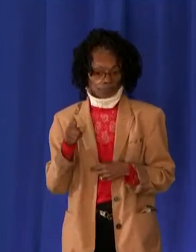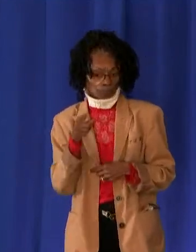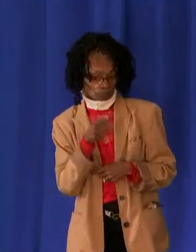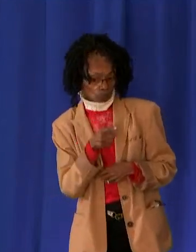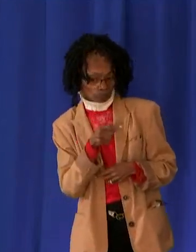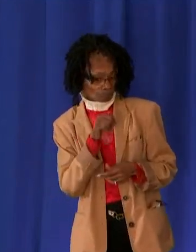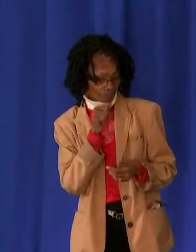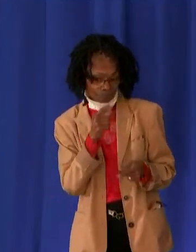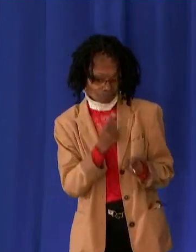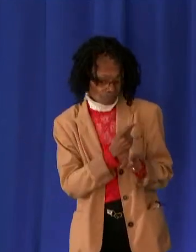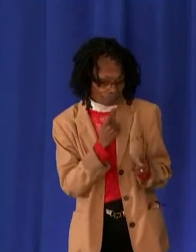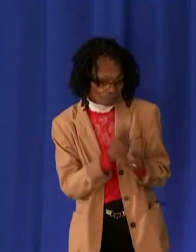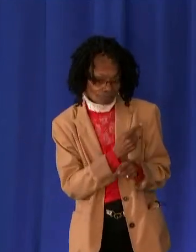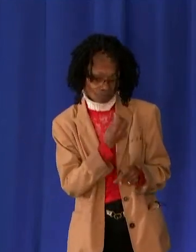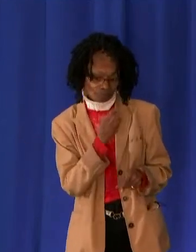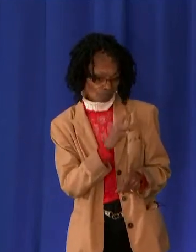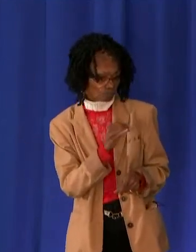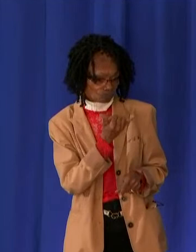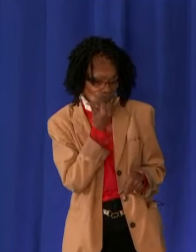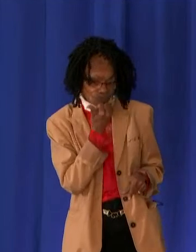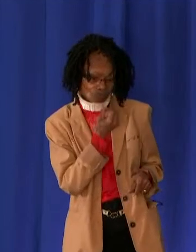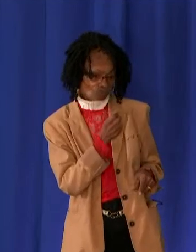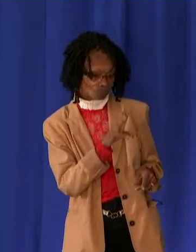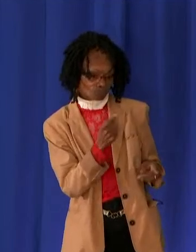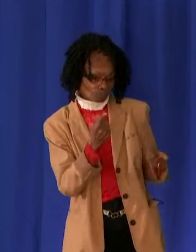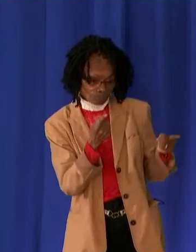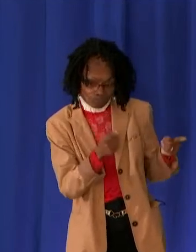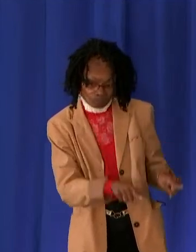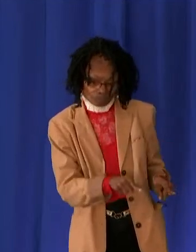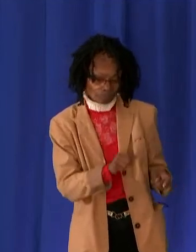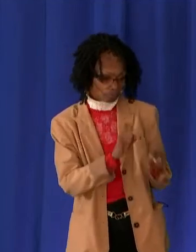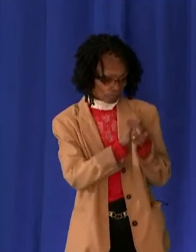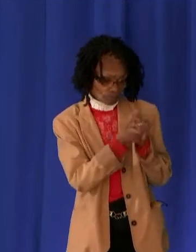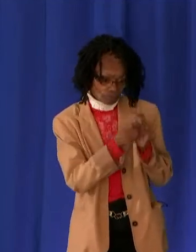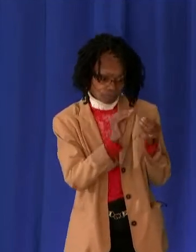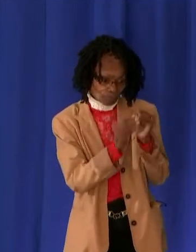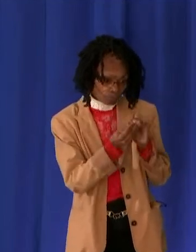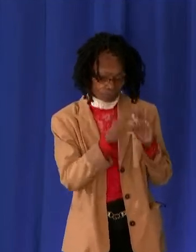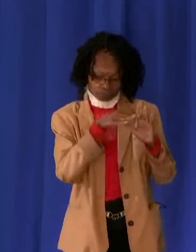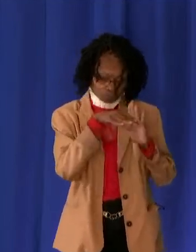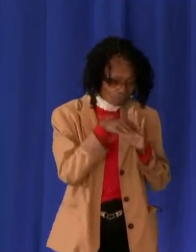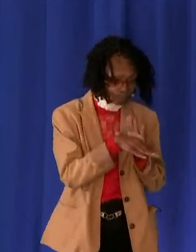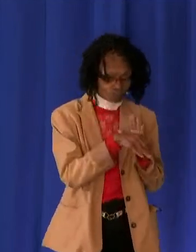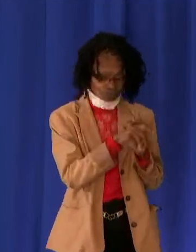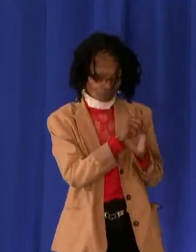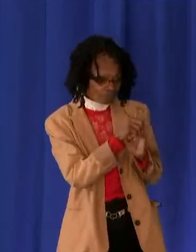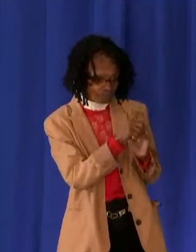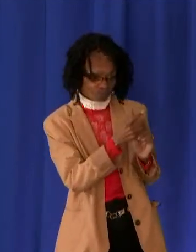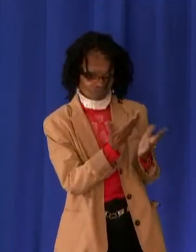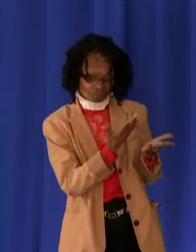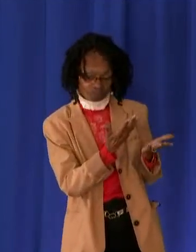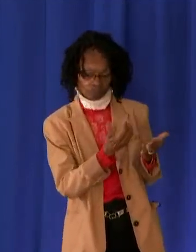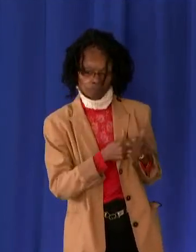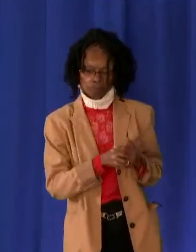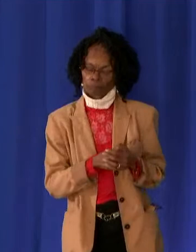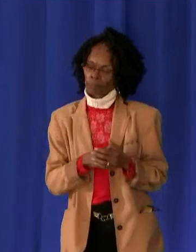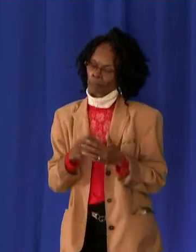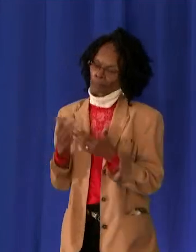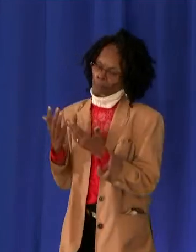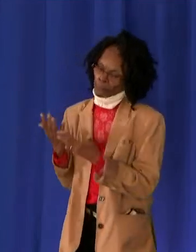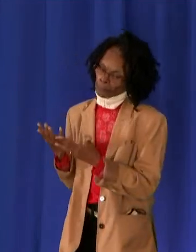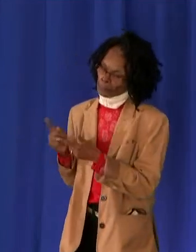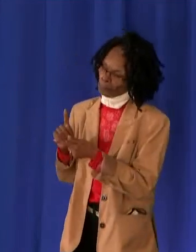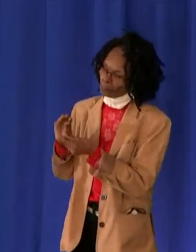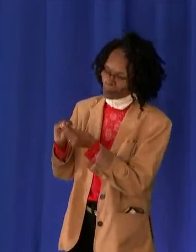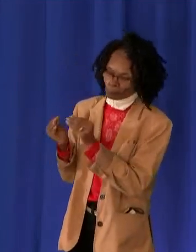So is that inaccurate, or did something, have the numbers gone down significantly since Thursday?